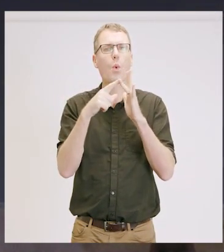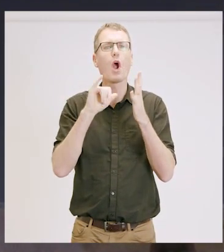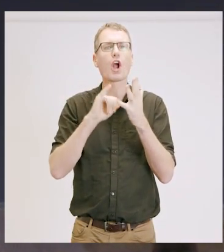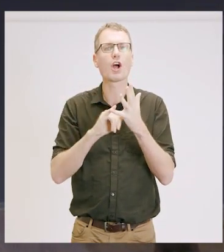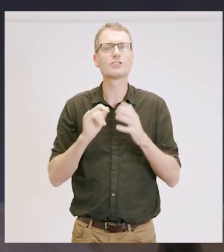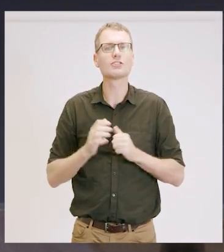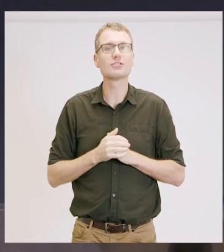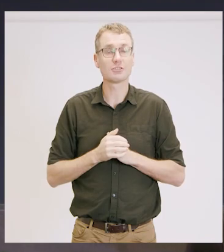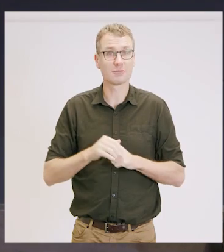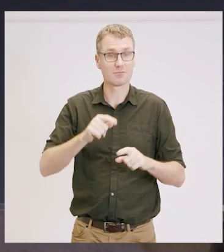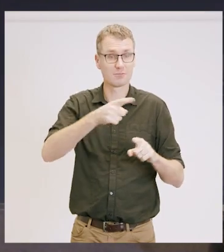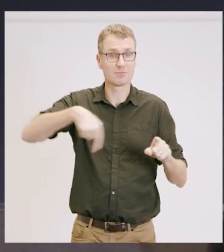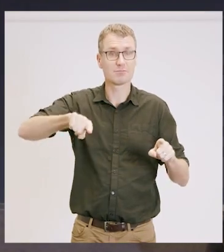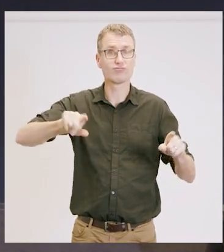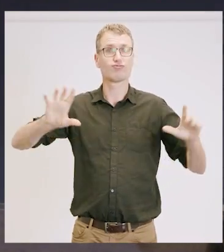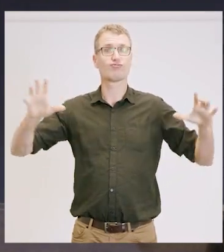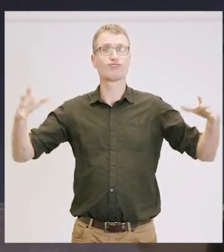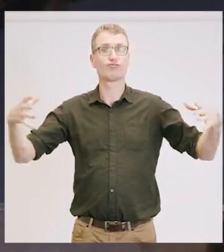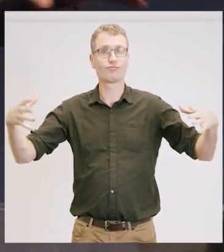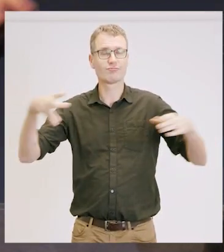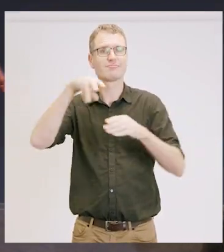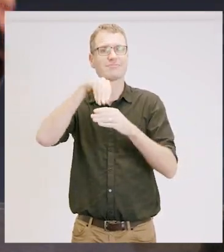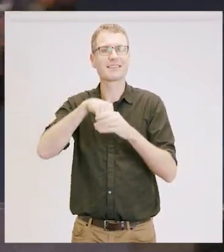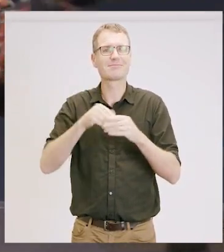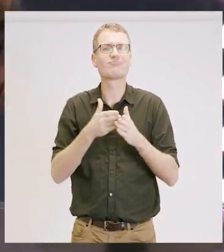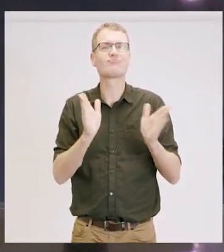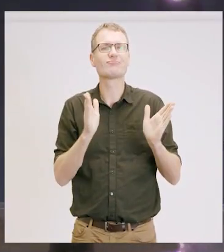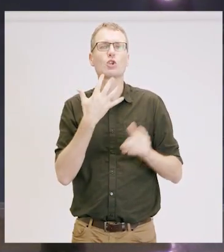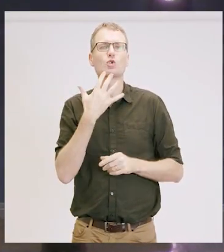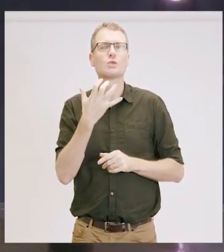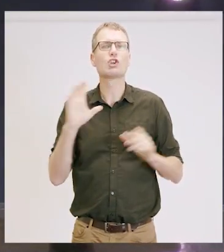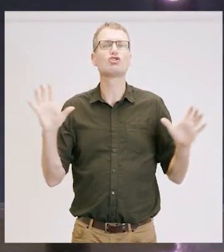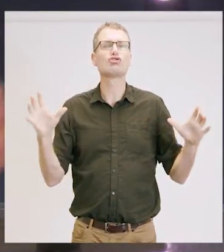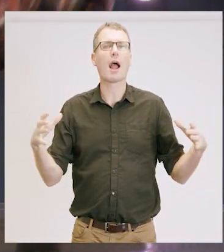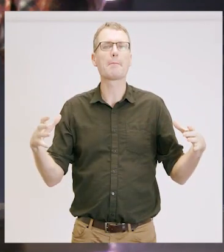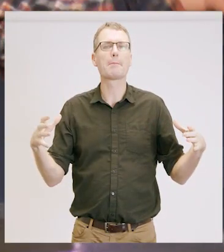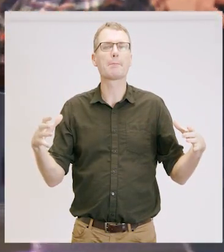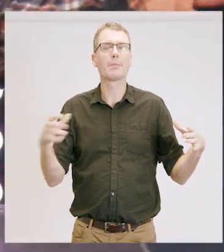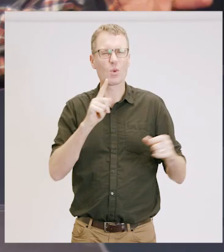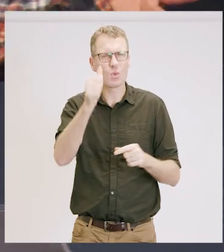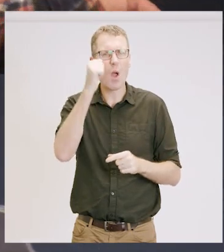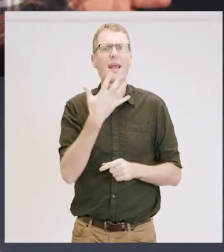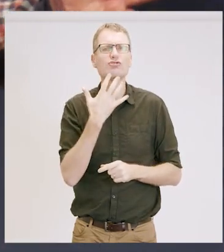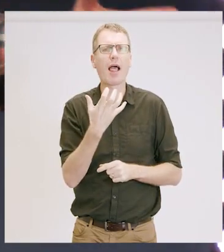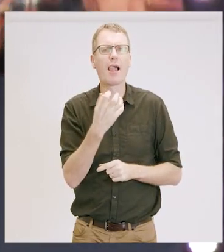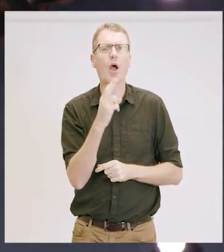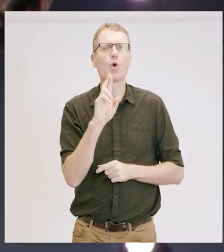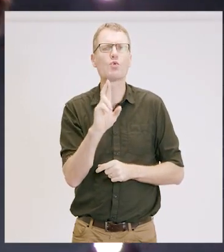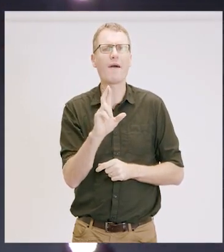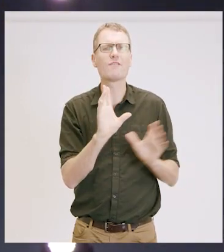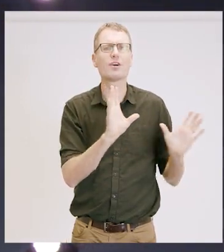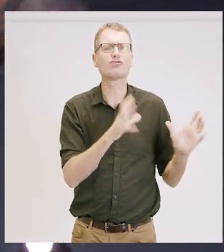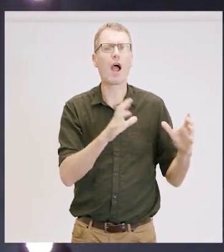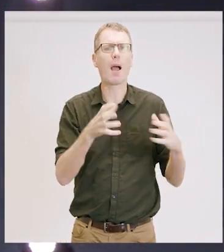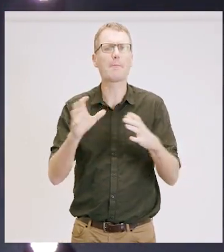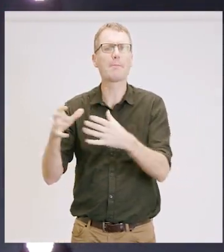Jewish person belonged to. So there's this tribe, you know, there were 12 tribes of Israel. They belonged to a tribe. Then they would have a